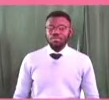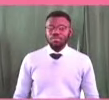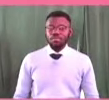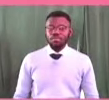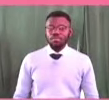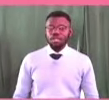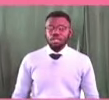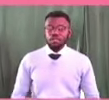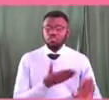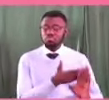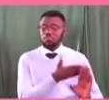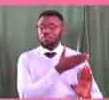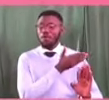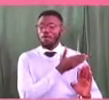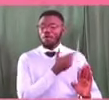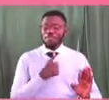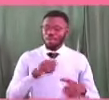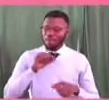made a commitment